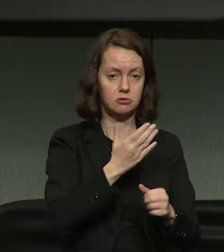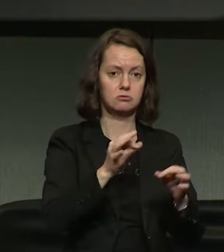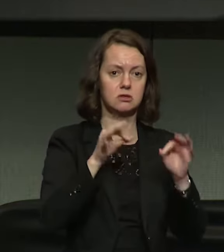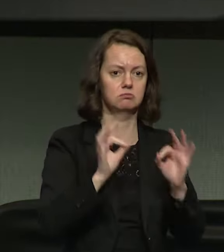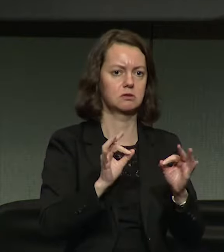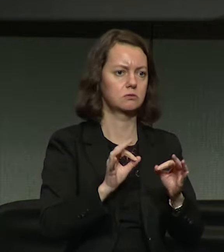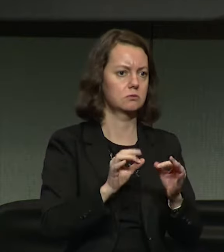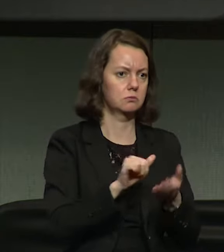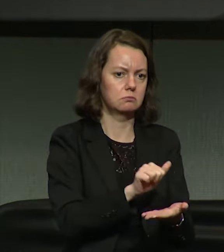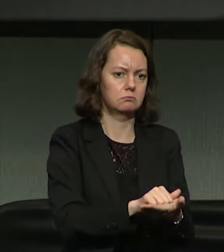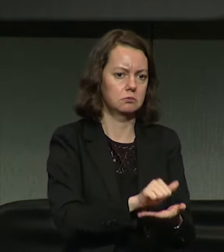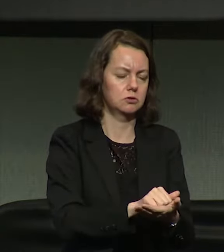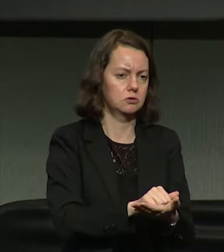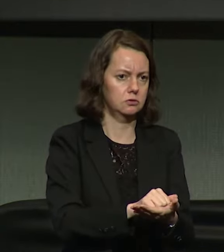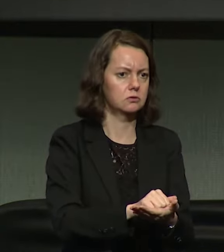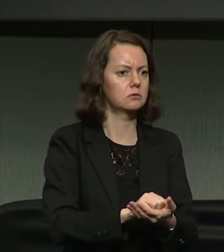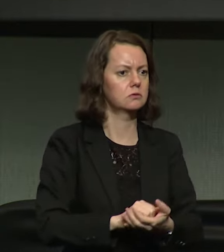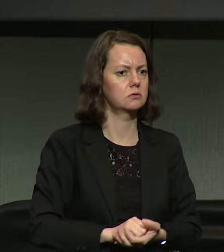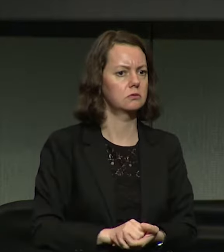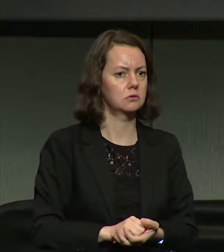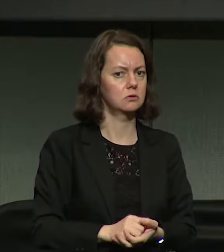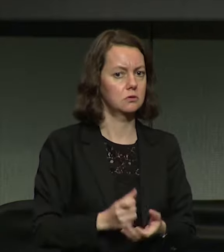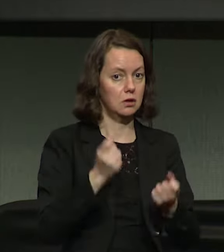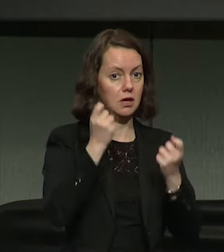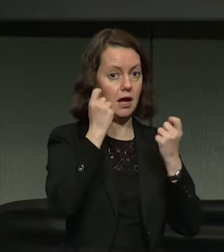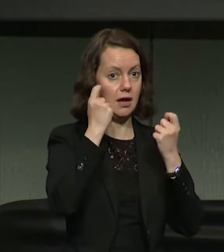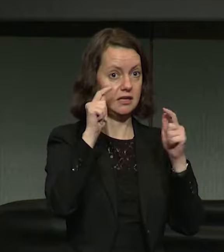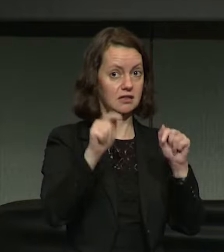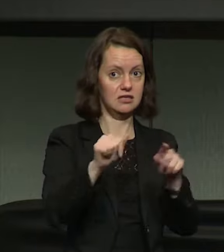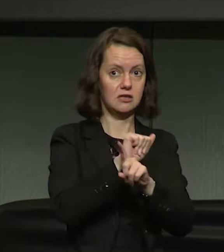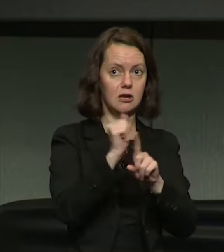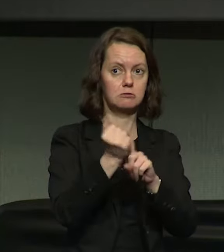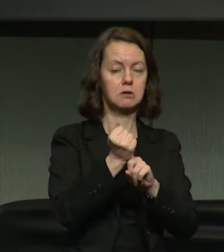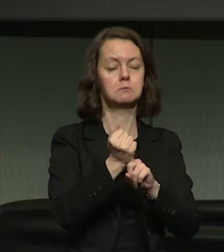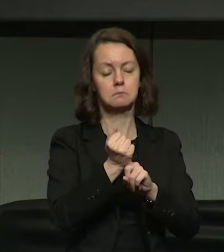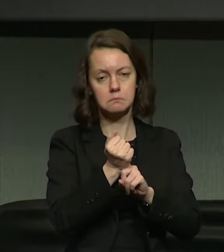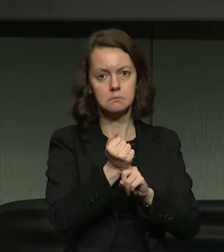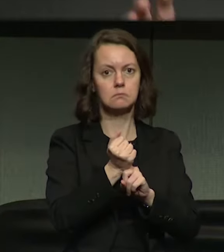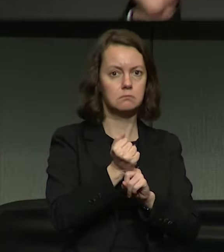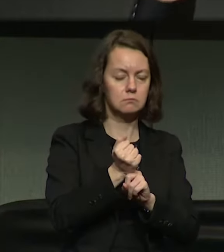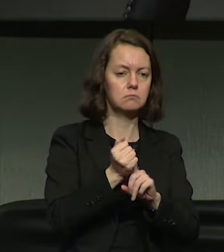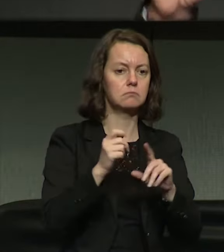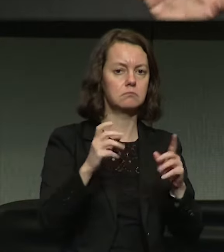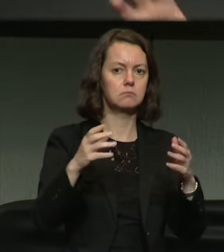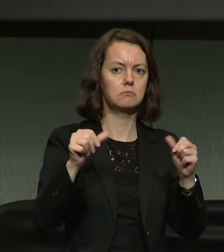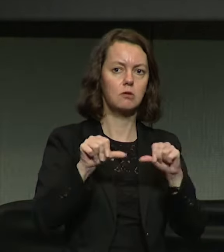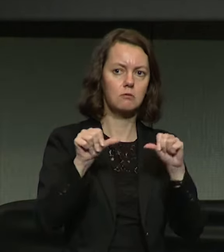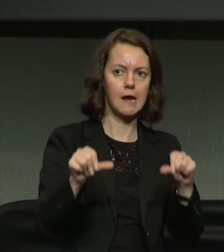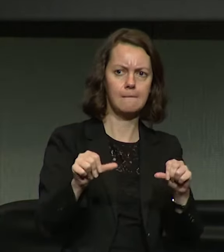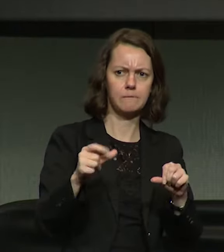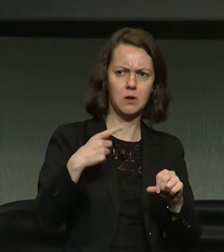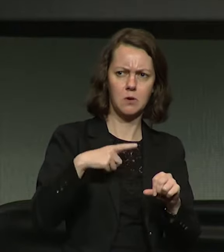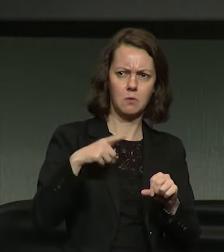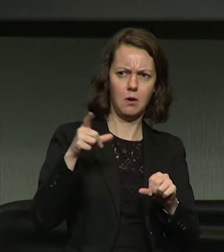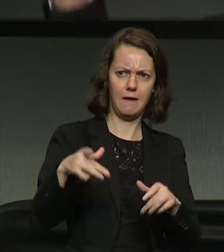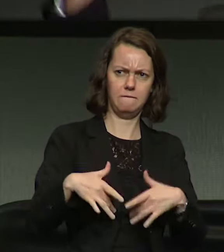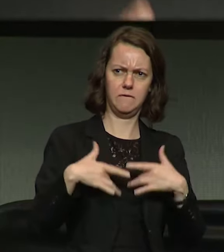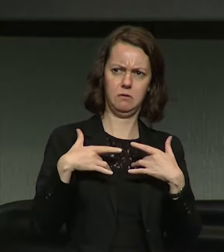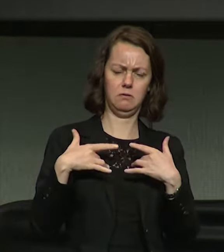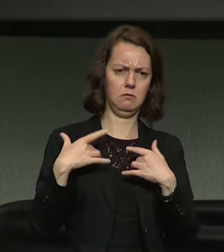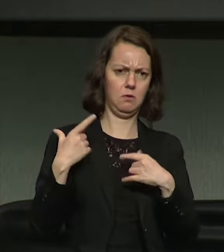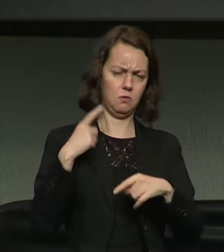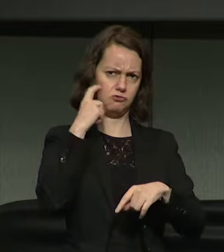special. And so when we understand it in that context, then we can have a conversation about why that person is feeling down there